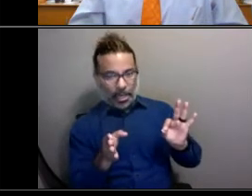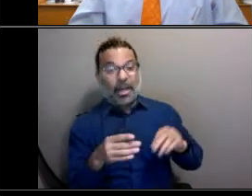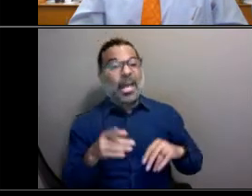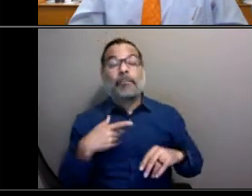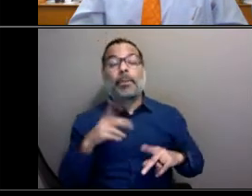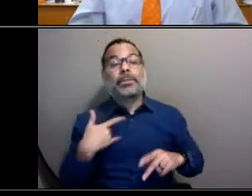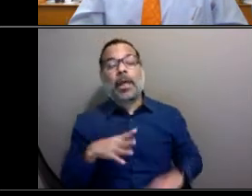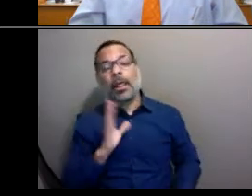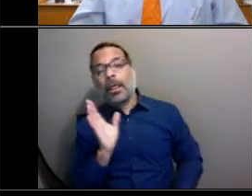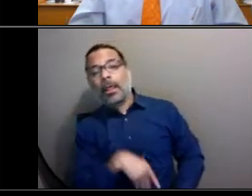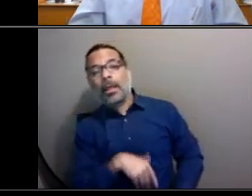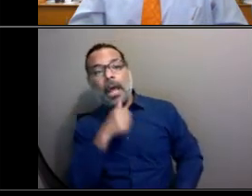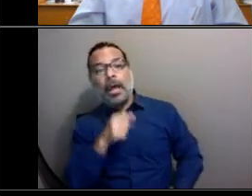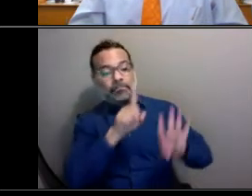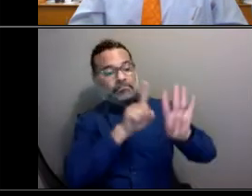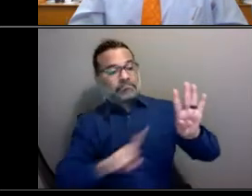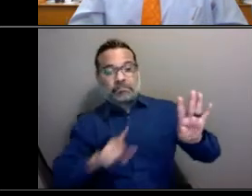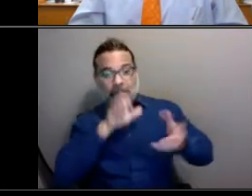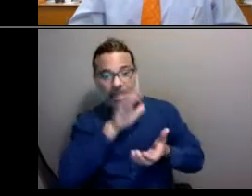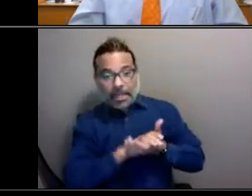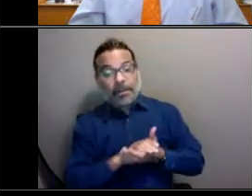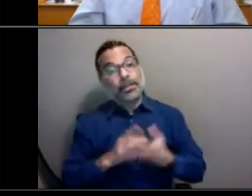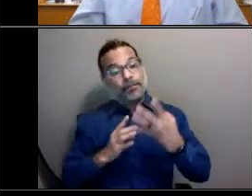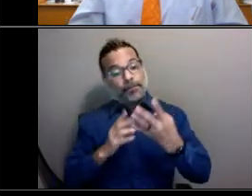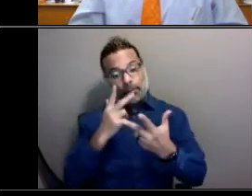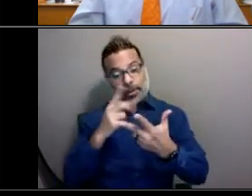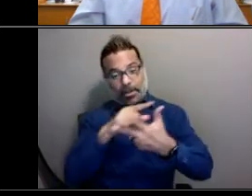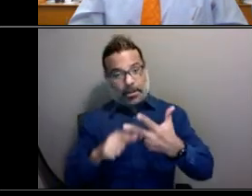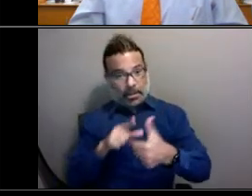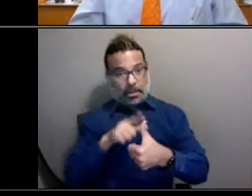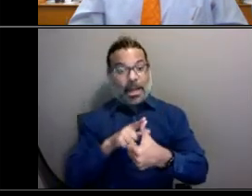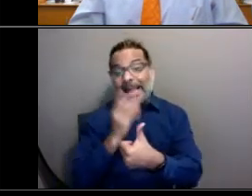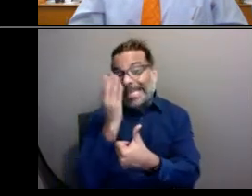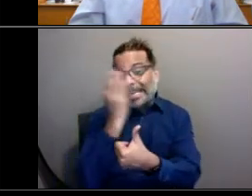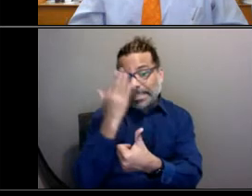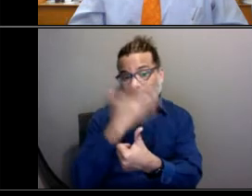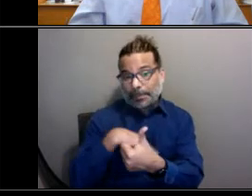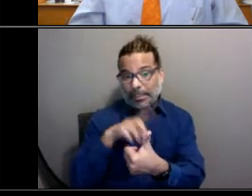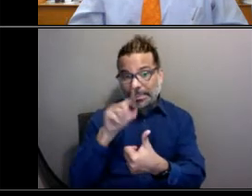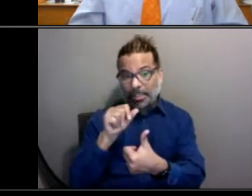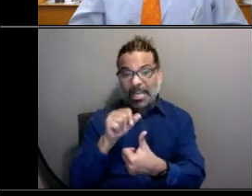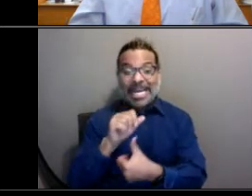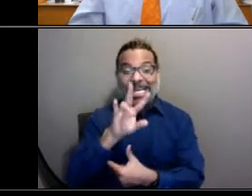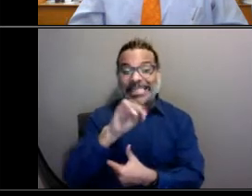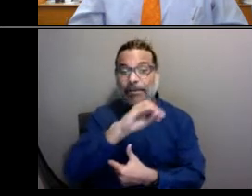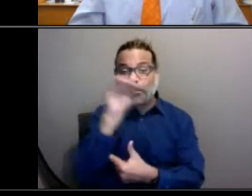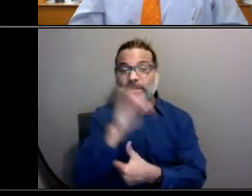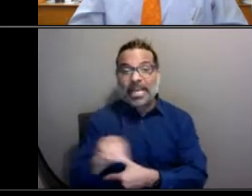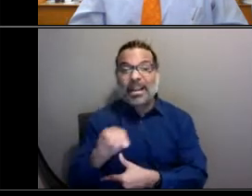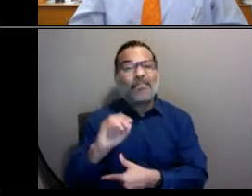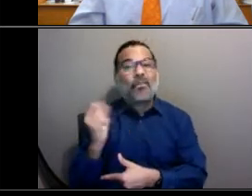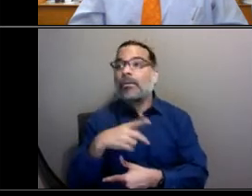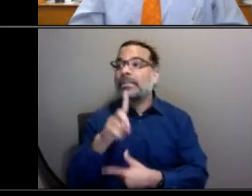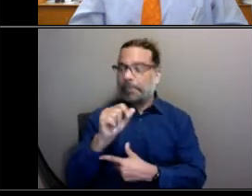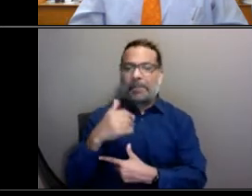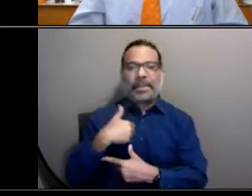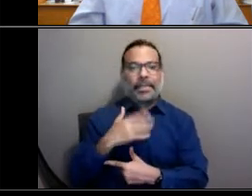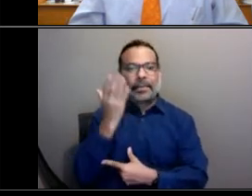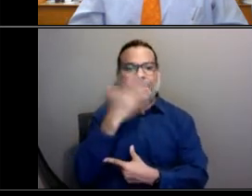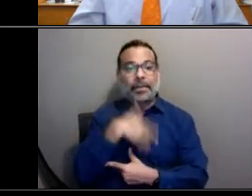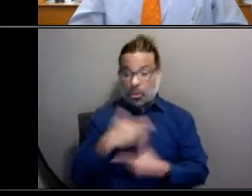4, we like to break it into 3 pieces. First is invisible disability. That's 70% of disability. You don't know what